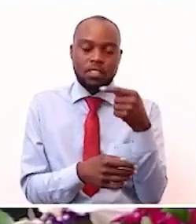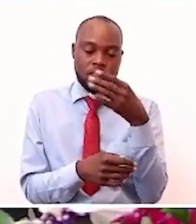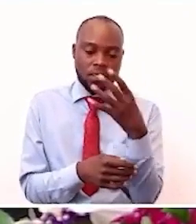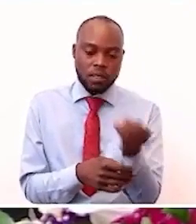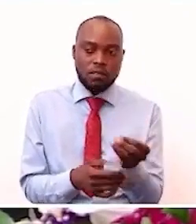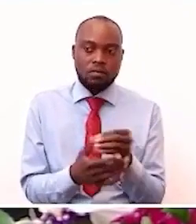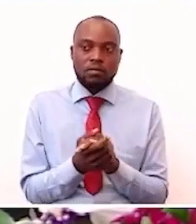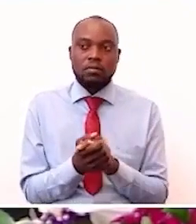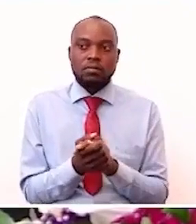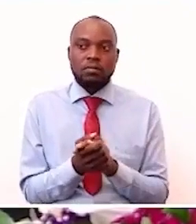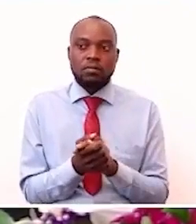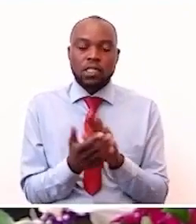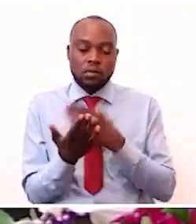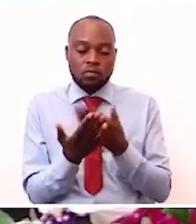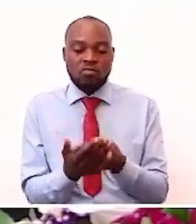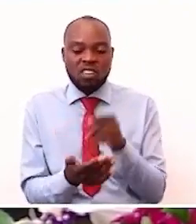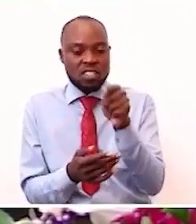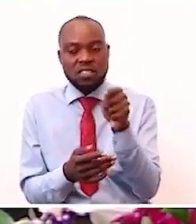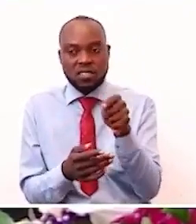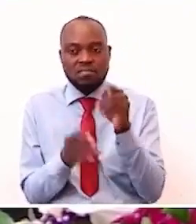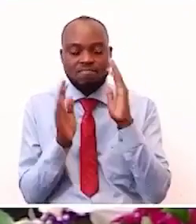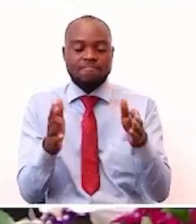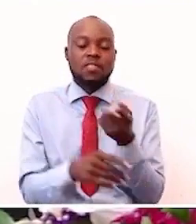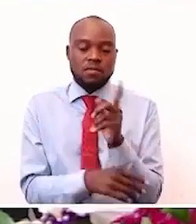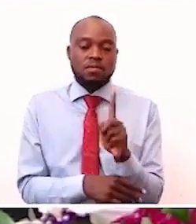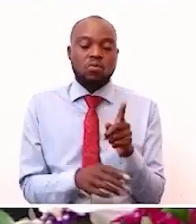these instruments, because there's no logical reason why they haven't.